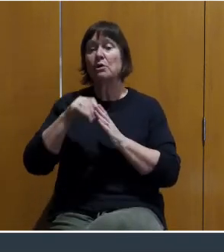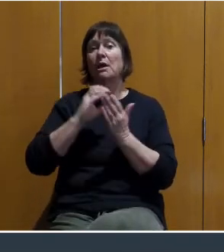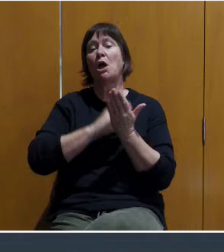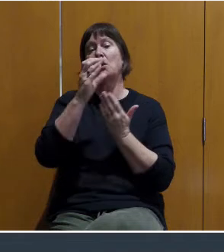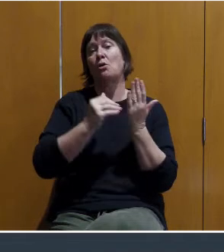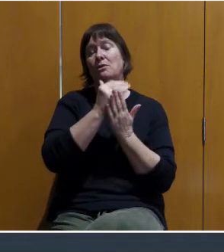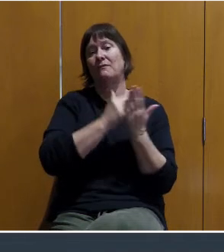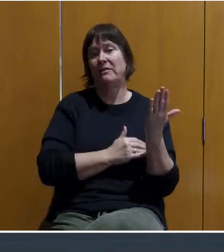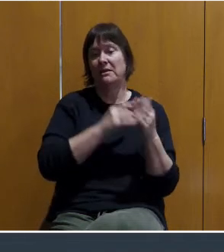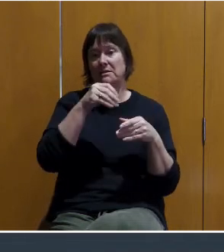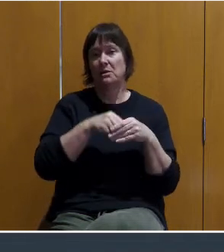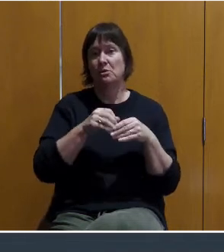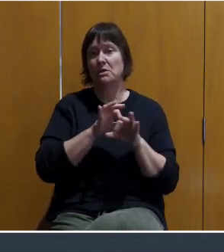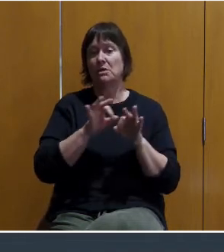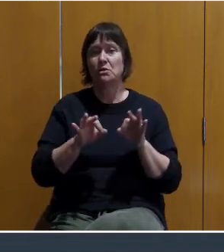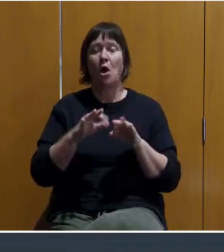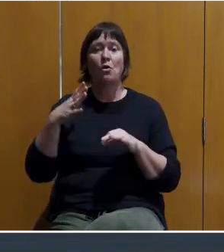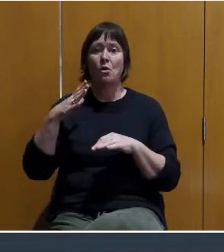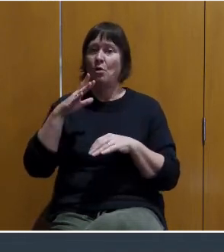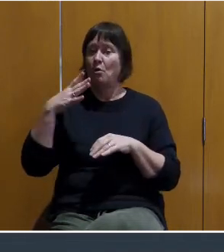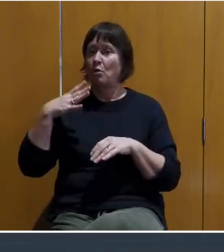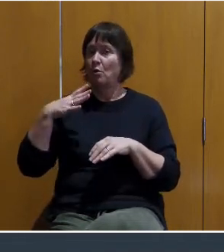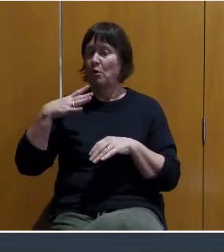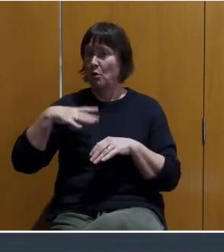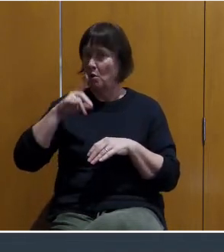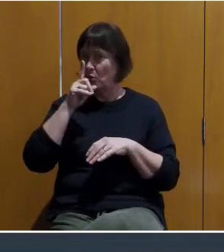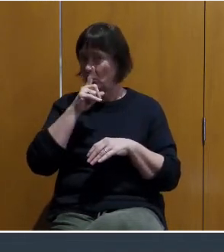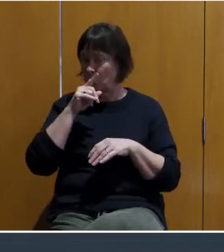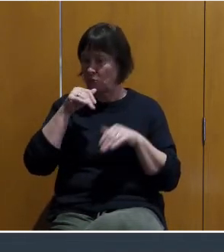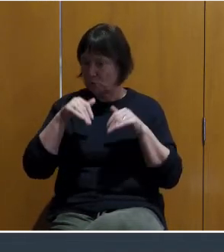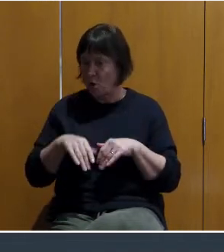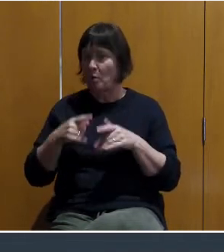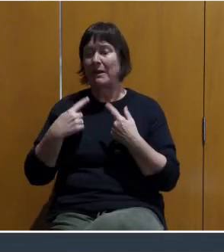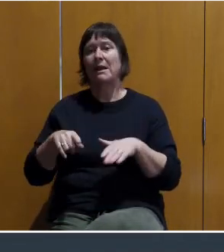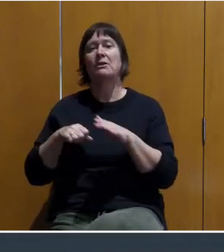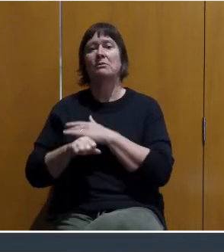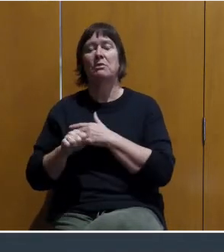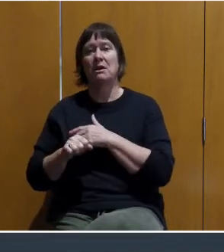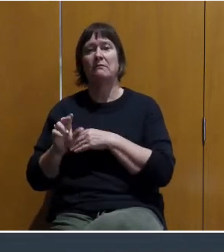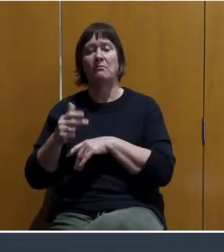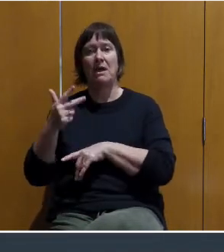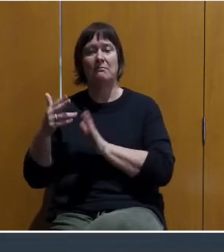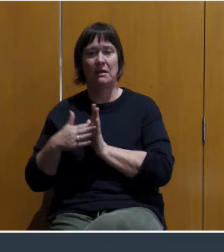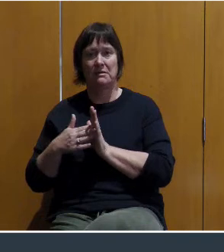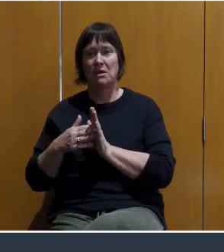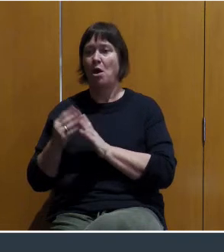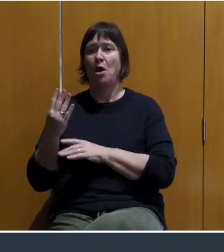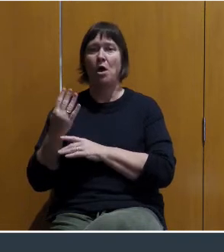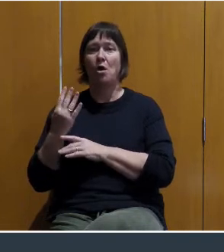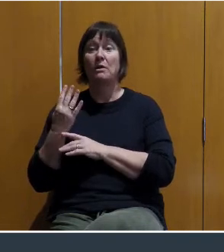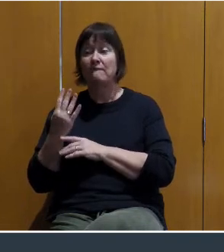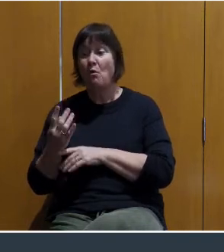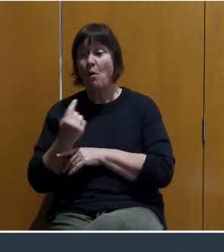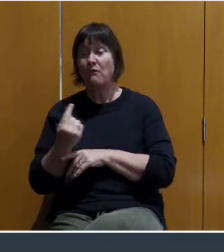such things as no bitch being bred from under 12 months or over 8 years, no more than 4 litters per bitch, and no